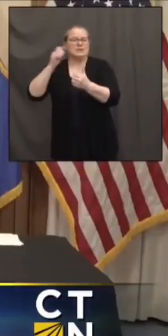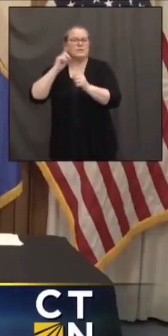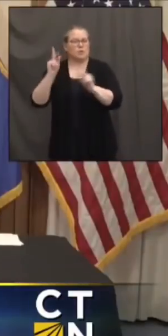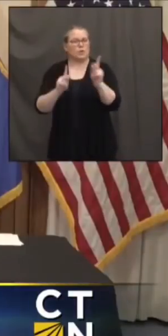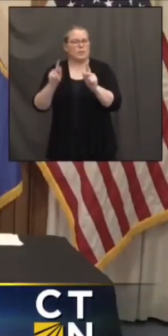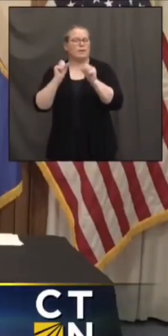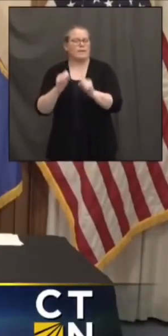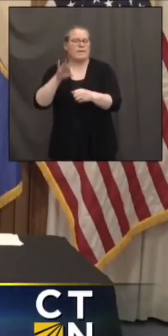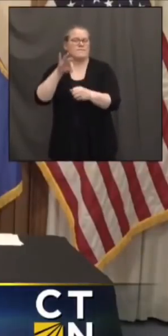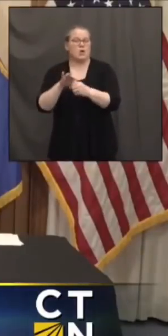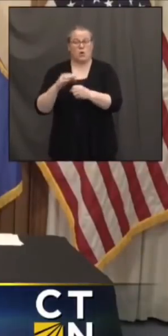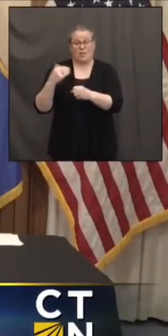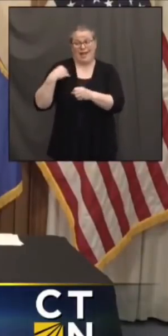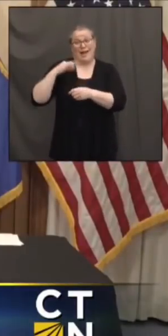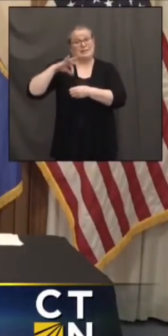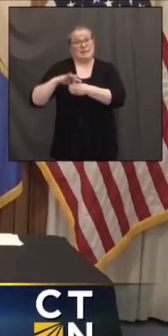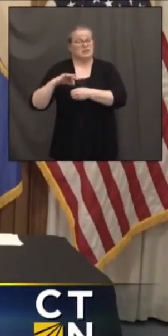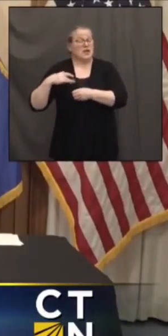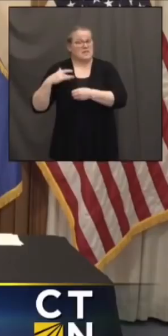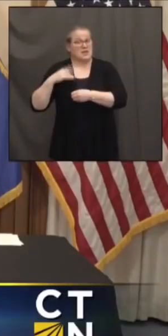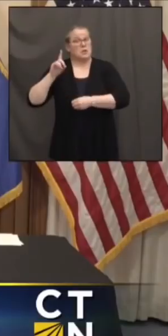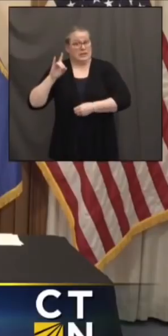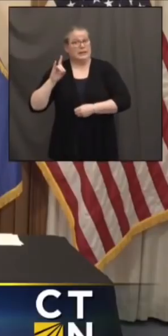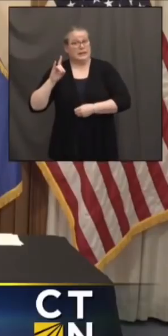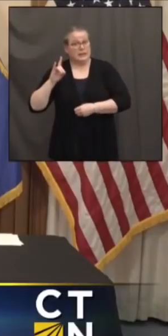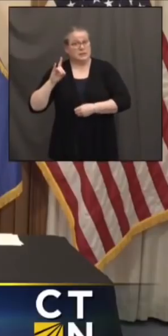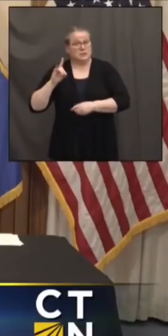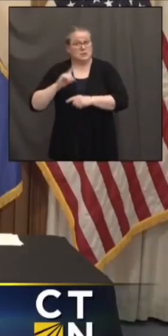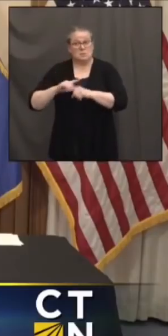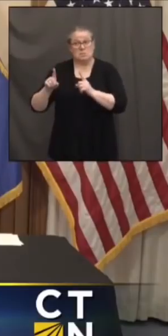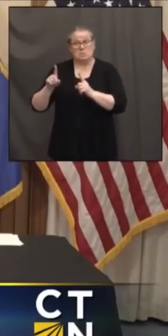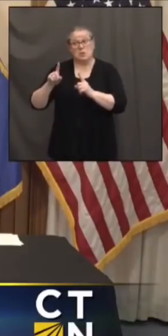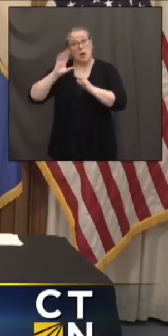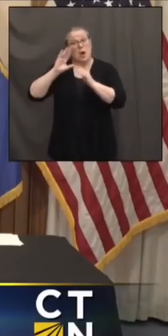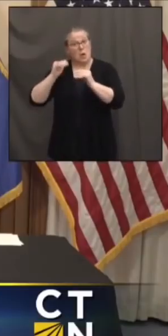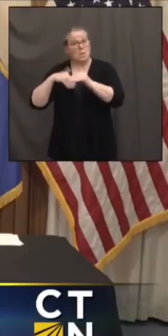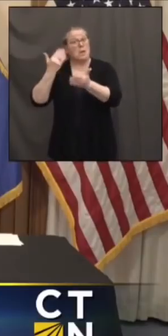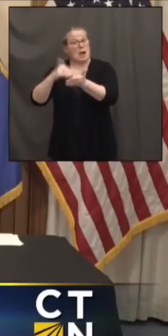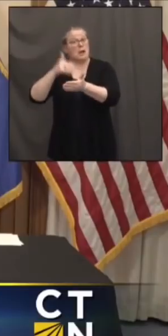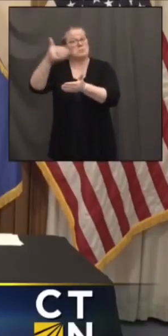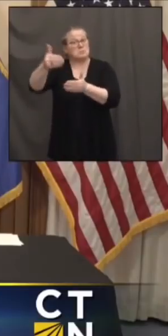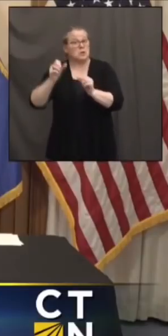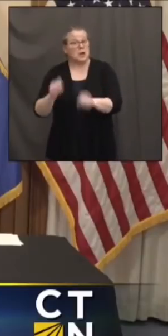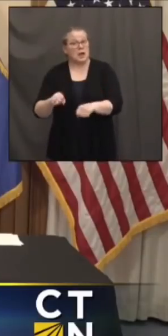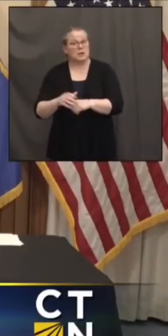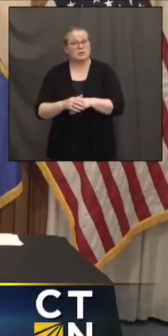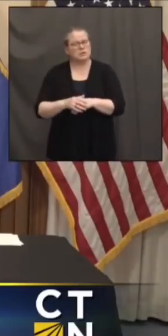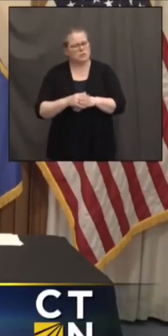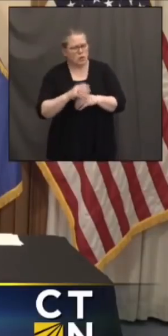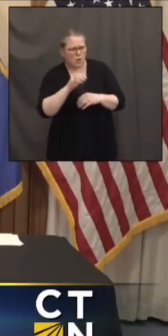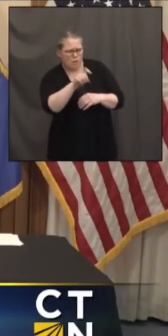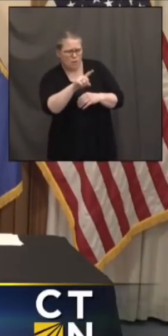I got you. And just to confirm, you have not reached out to any of the Georgia companies. Is that correct? That's correct.